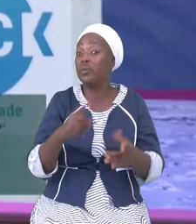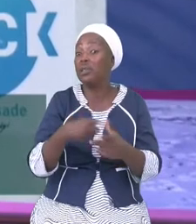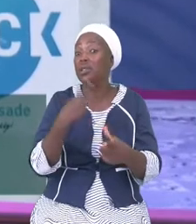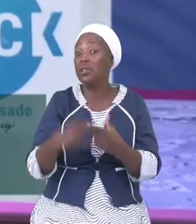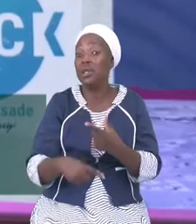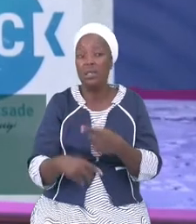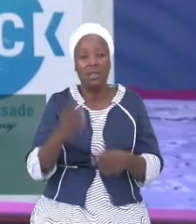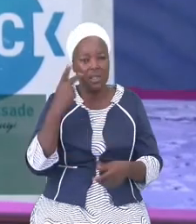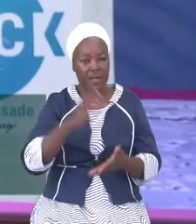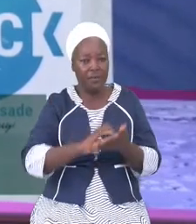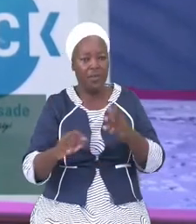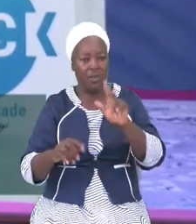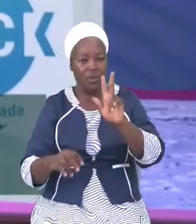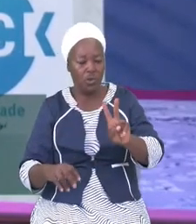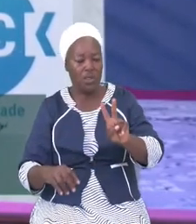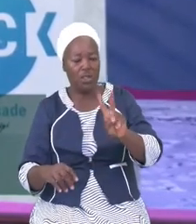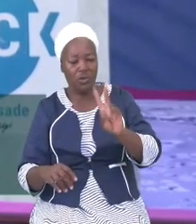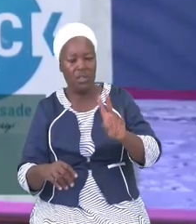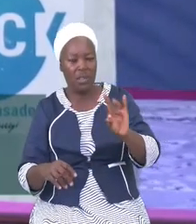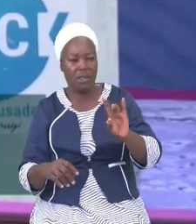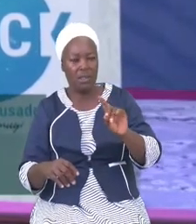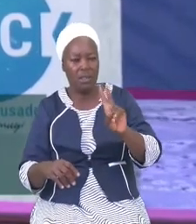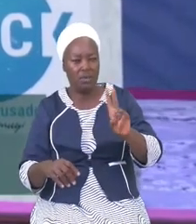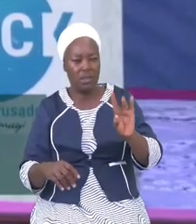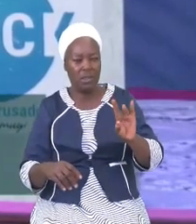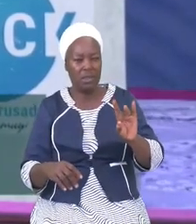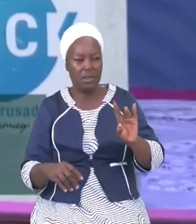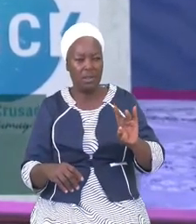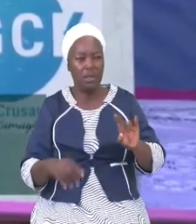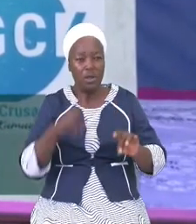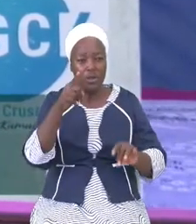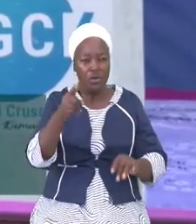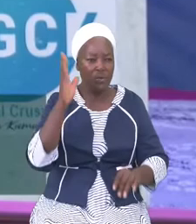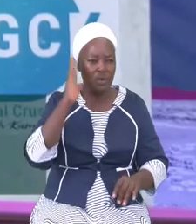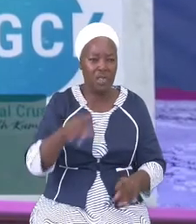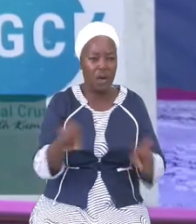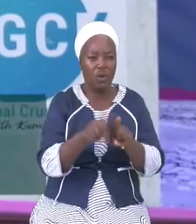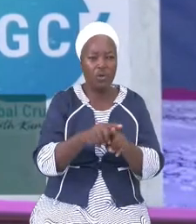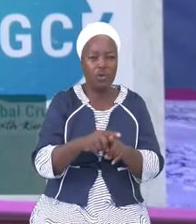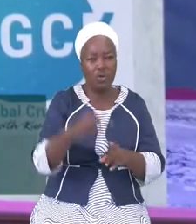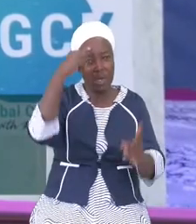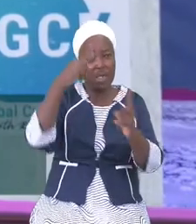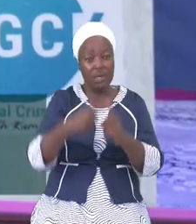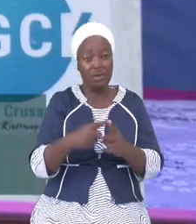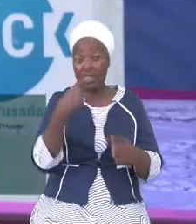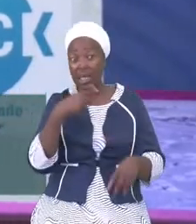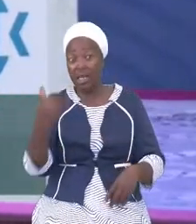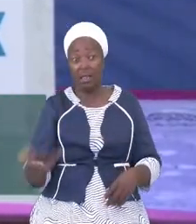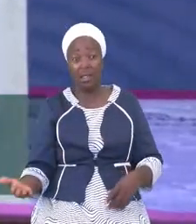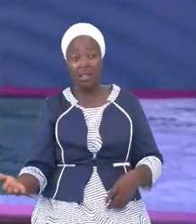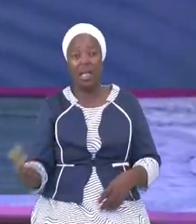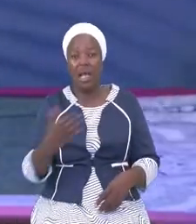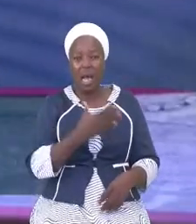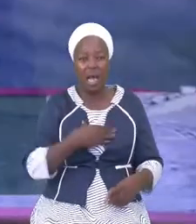Look at verse 28. In verse 28, thou shalt also decree a thing, and it shall